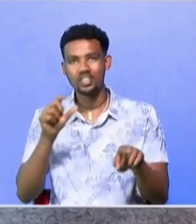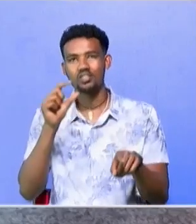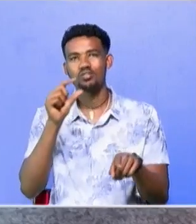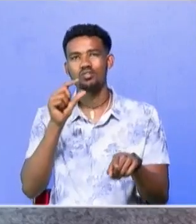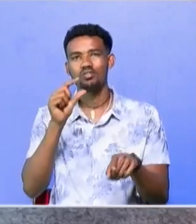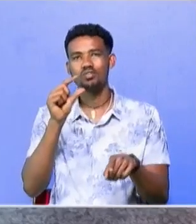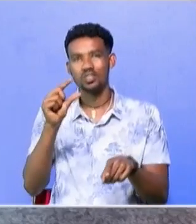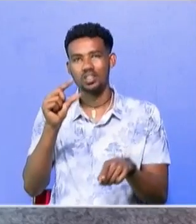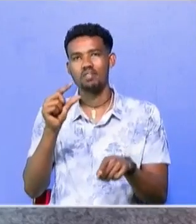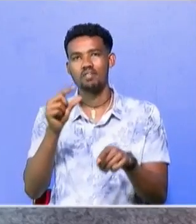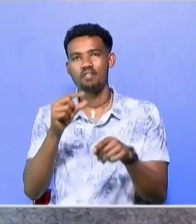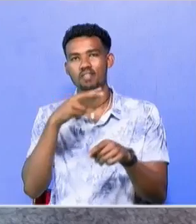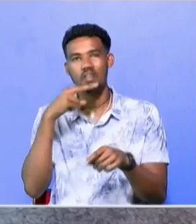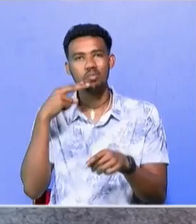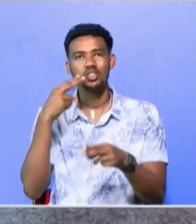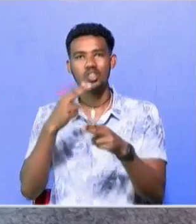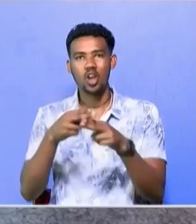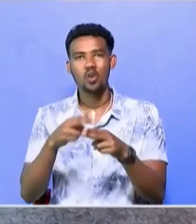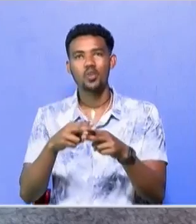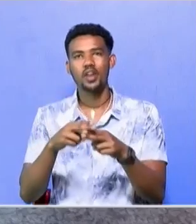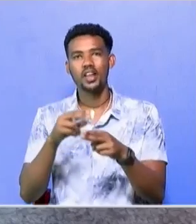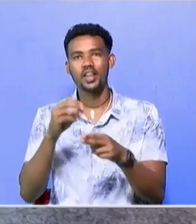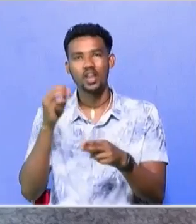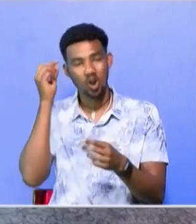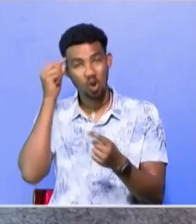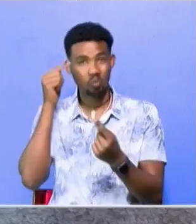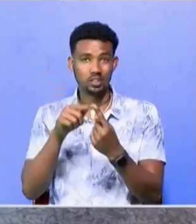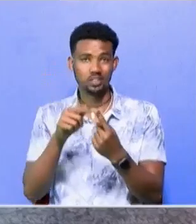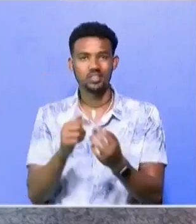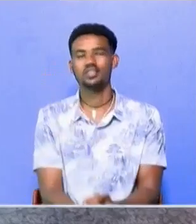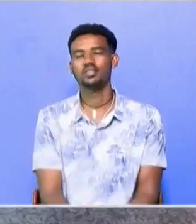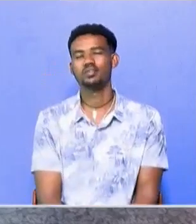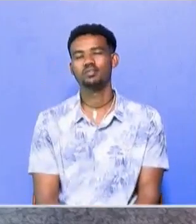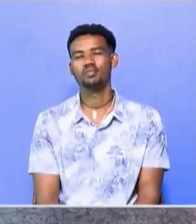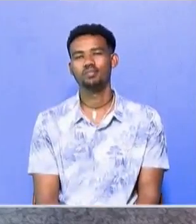verbs from noun and object. Stay with me again.